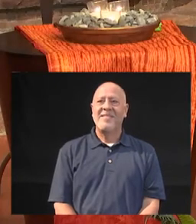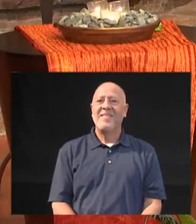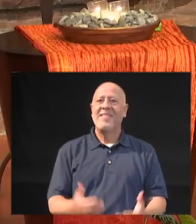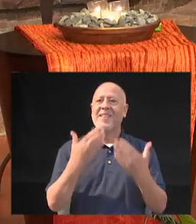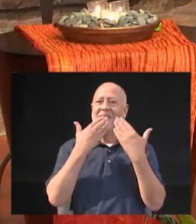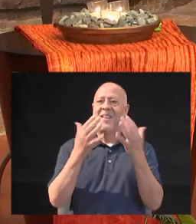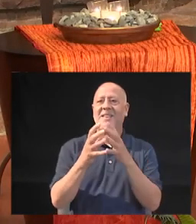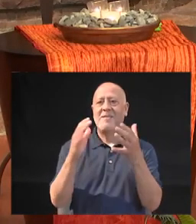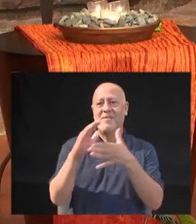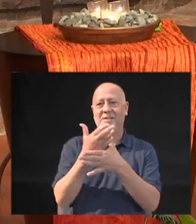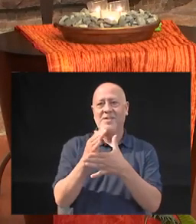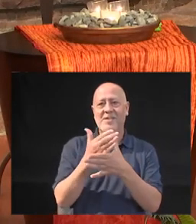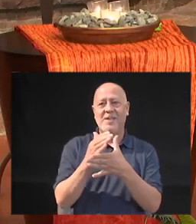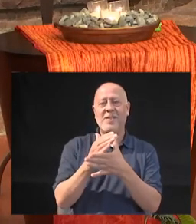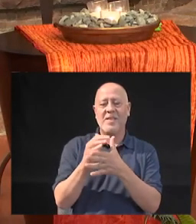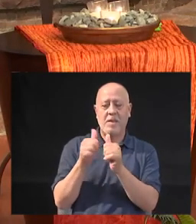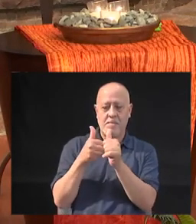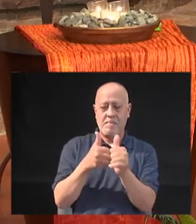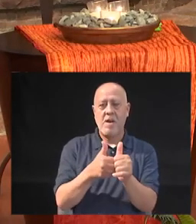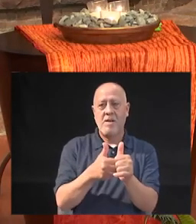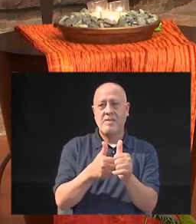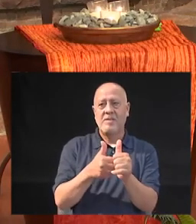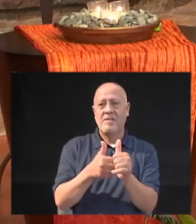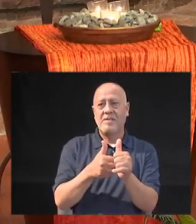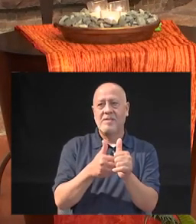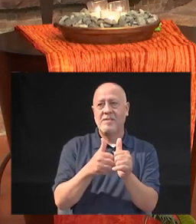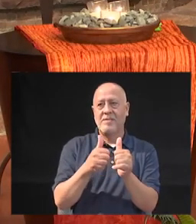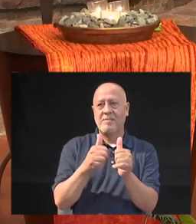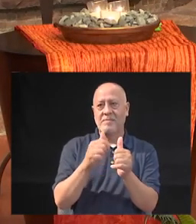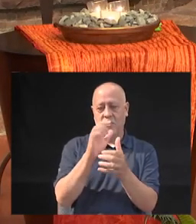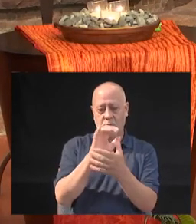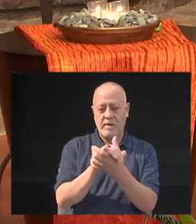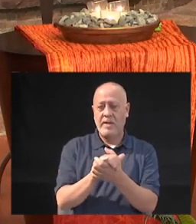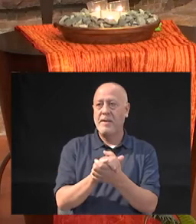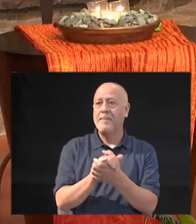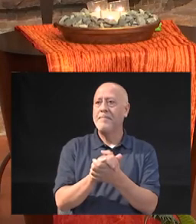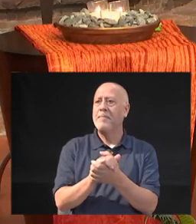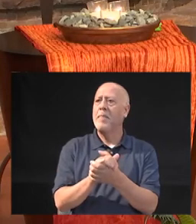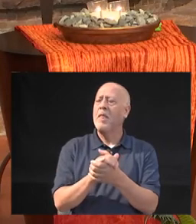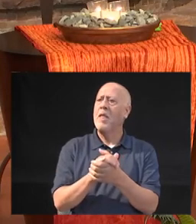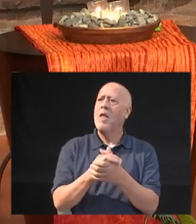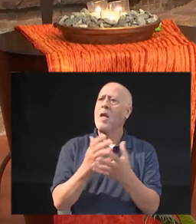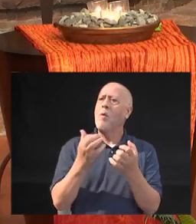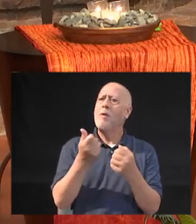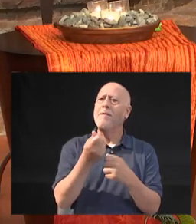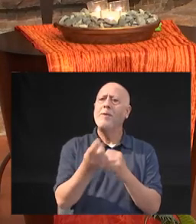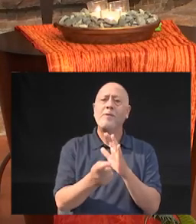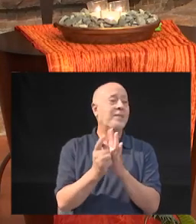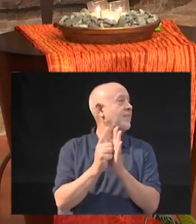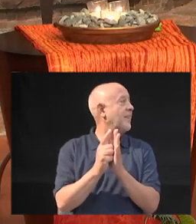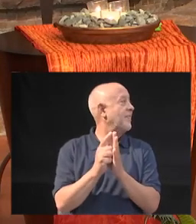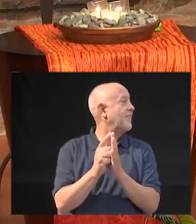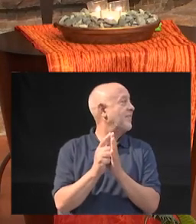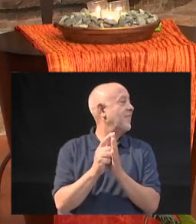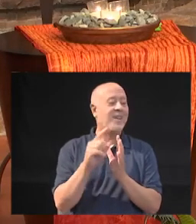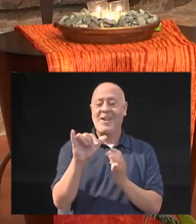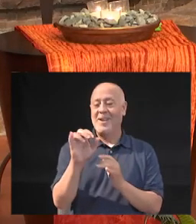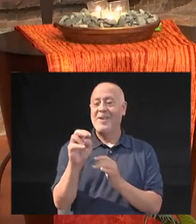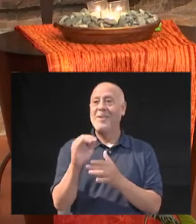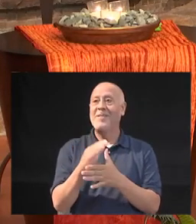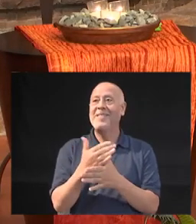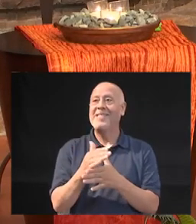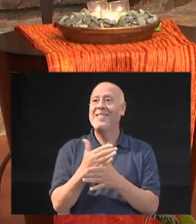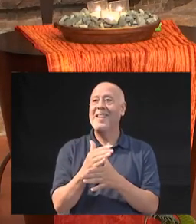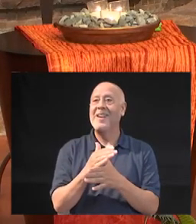Thanks so much for sharing in the Apostles' Creed. I want to encourage you to take a few seconds now. Yoon's going to share on the piano, but go into